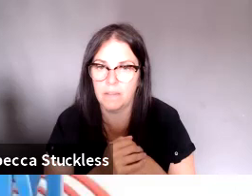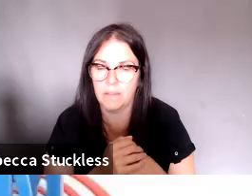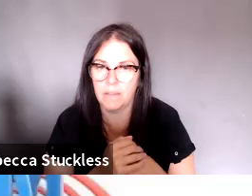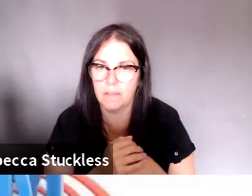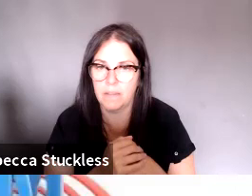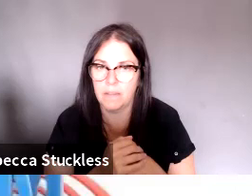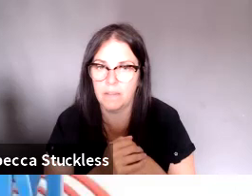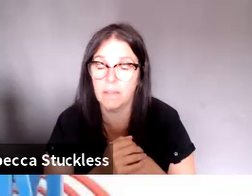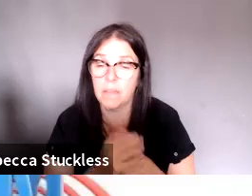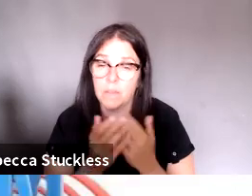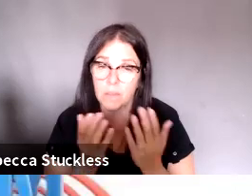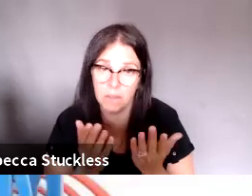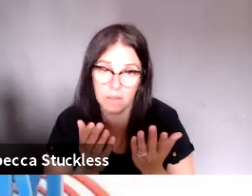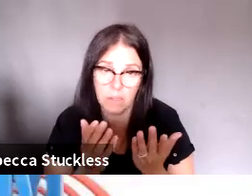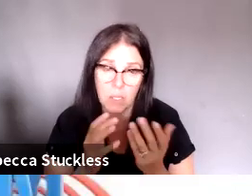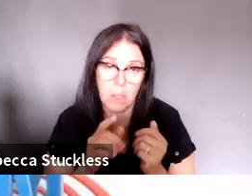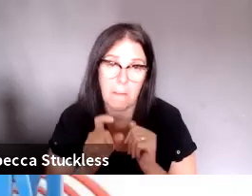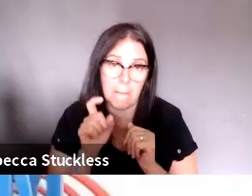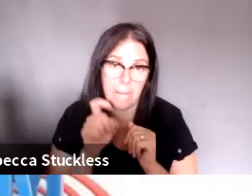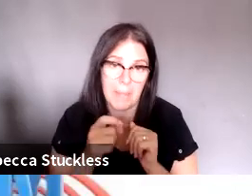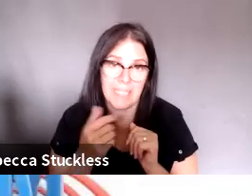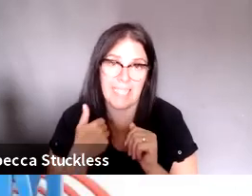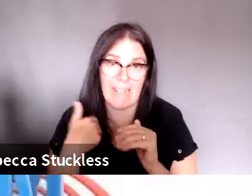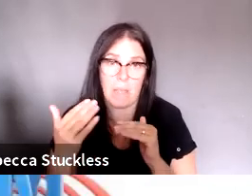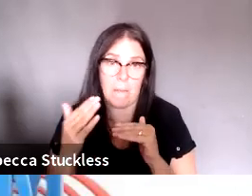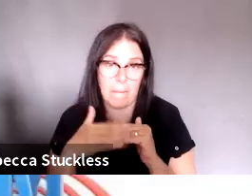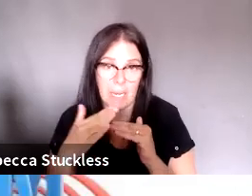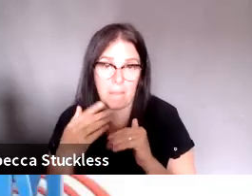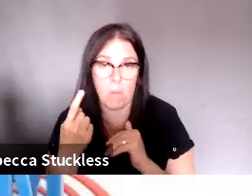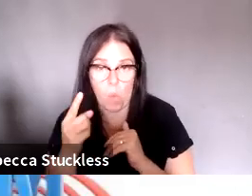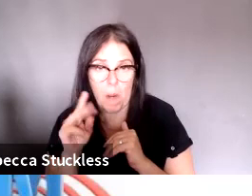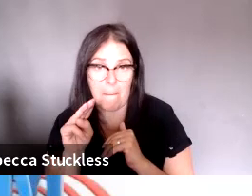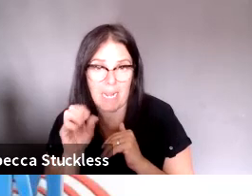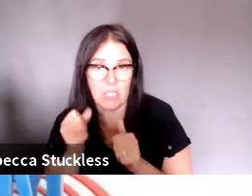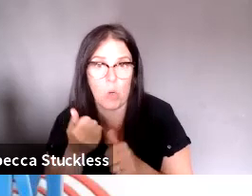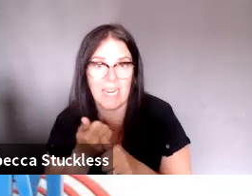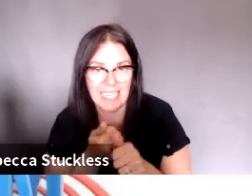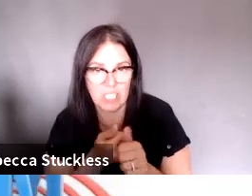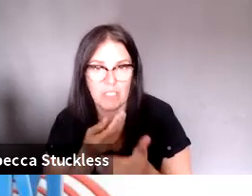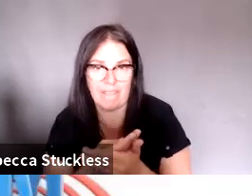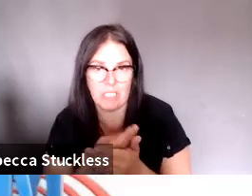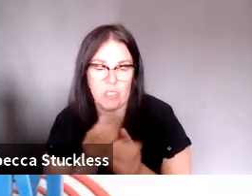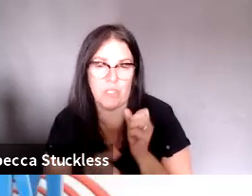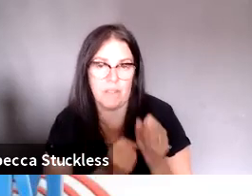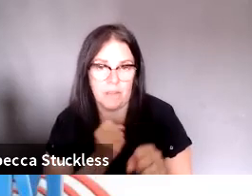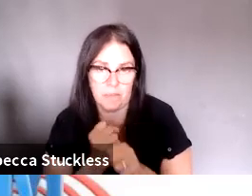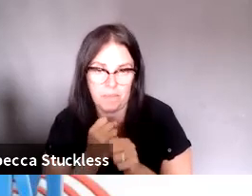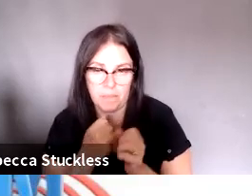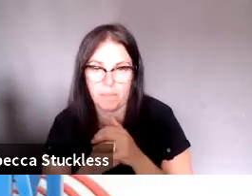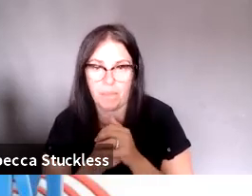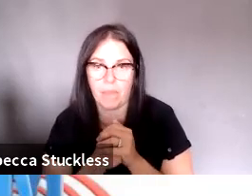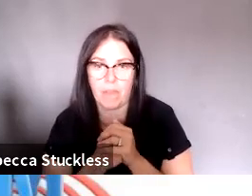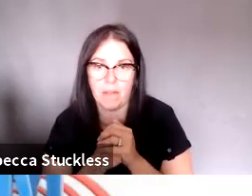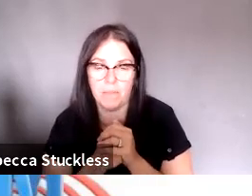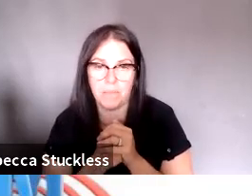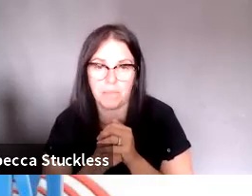So bottom line is they need at least one milestone attained in each fiscal year. If their service plan carries